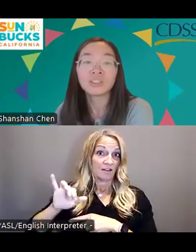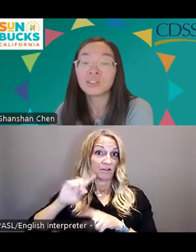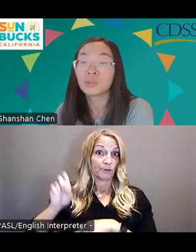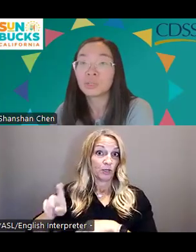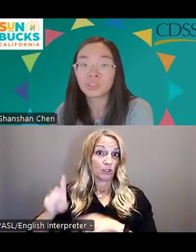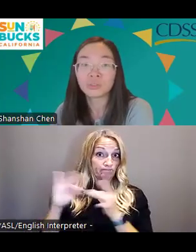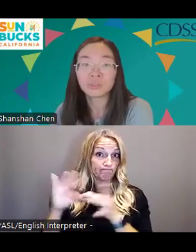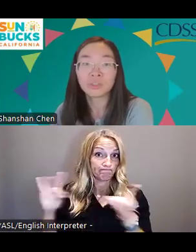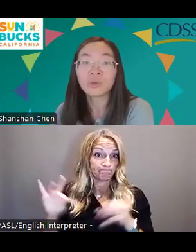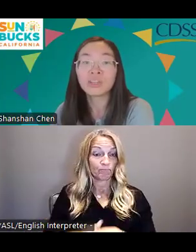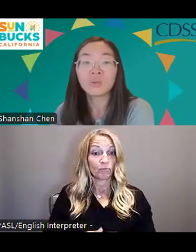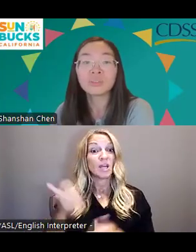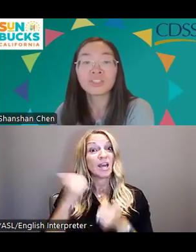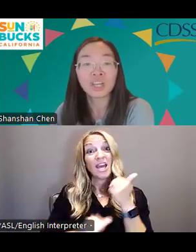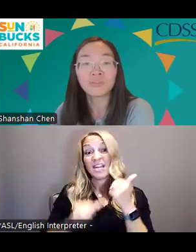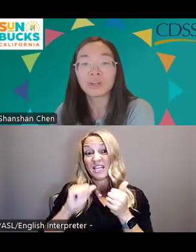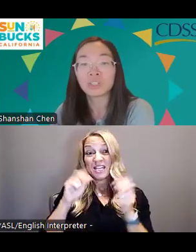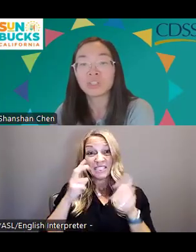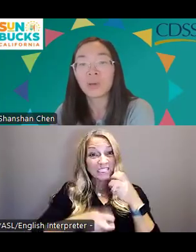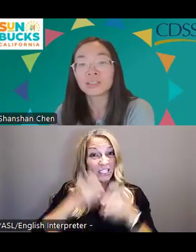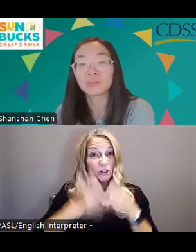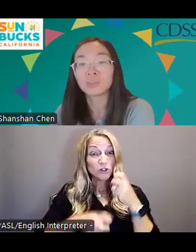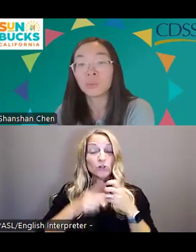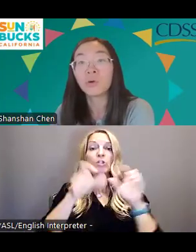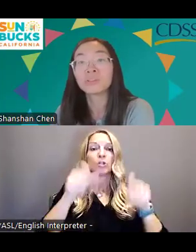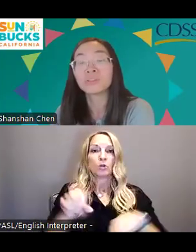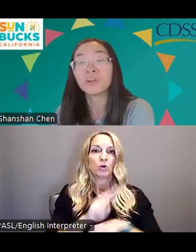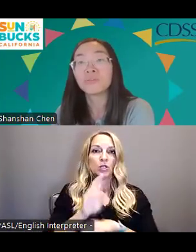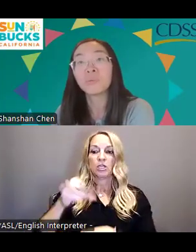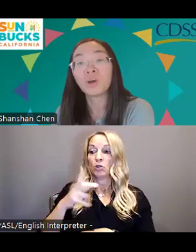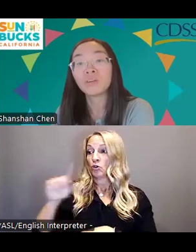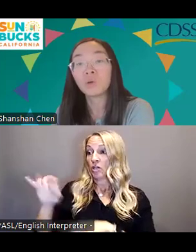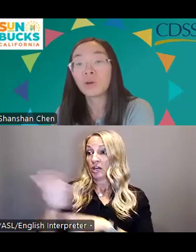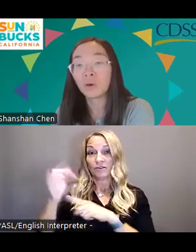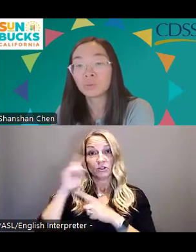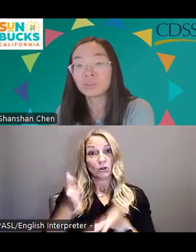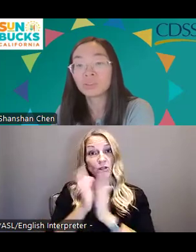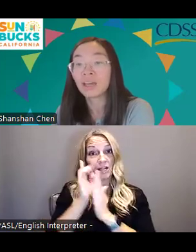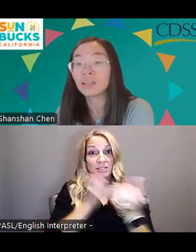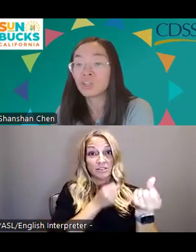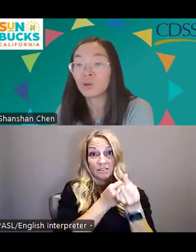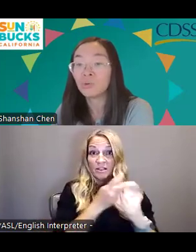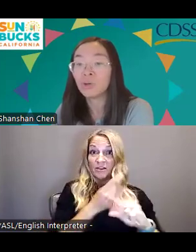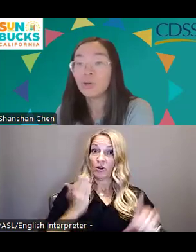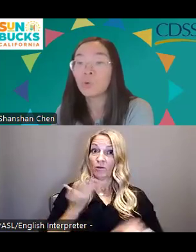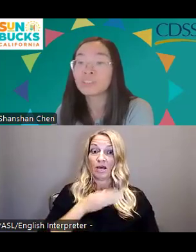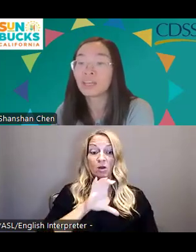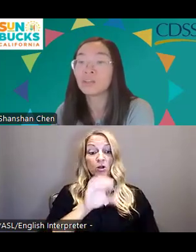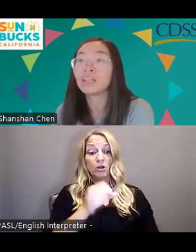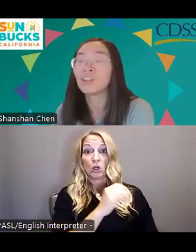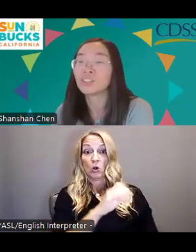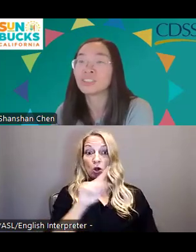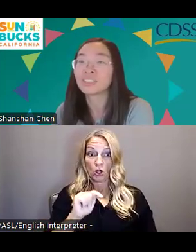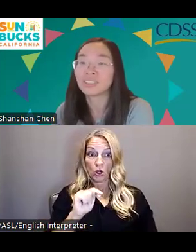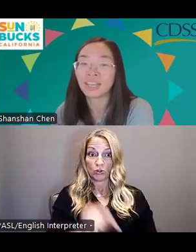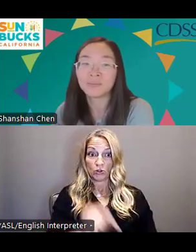any logistical issues, you can use the chat function to ask for support from one of our co-hosts, Eddie Cho, who is